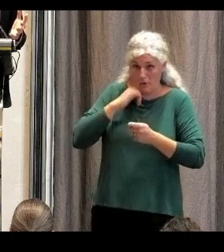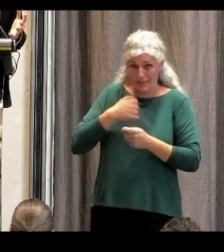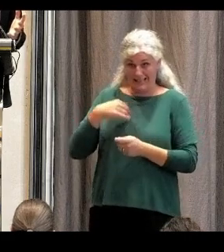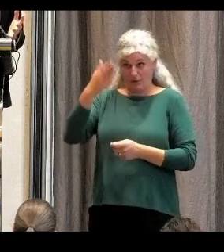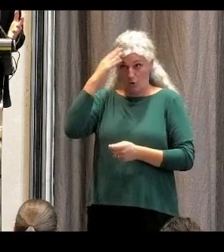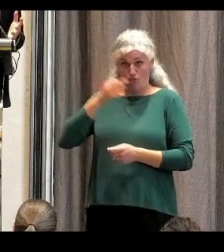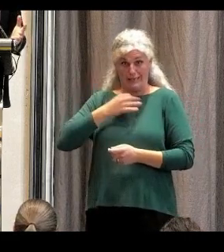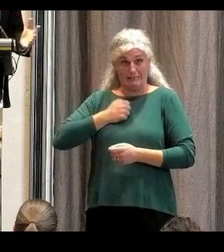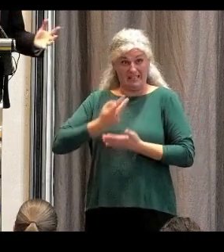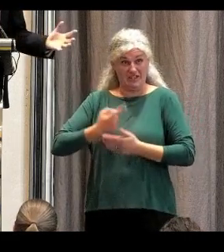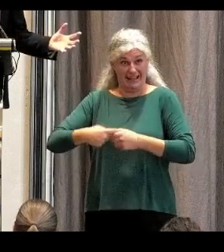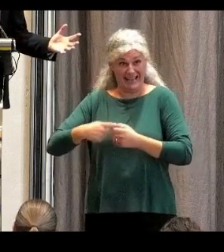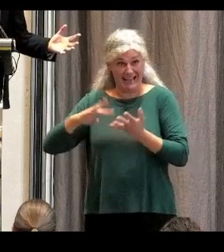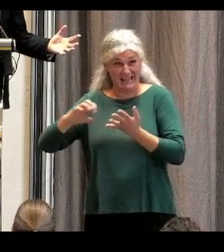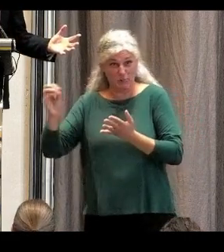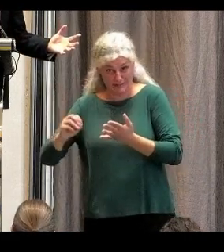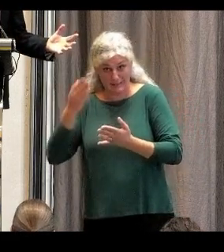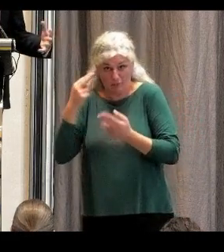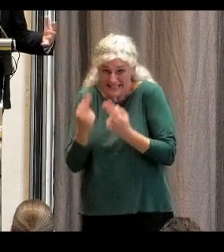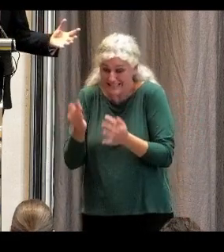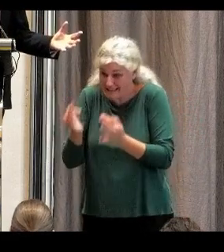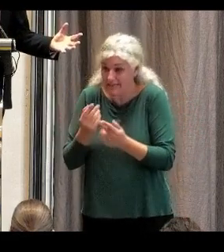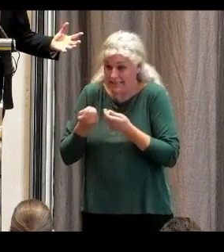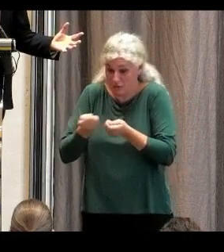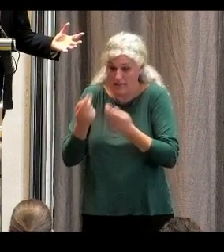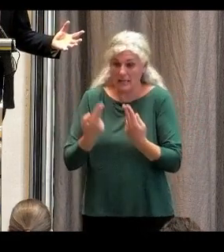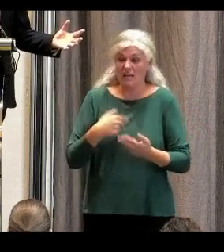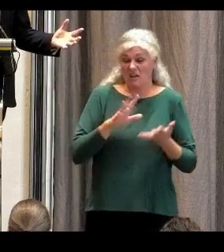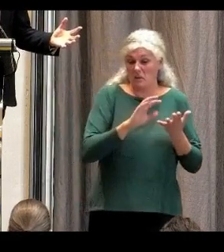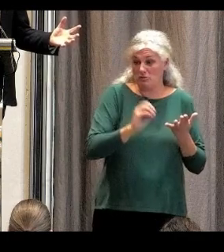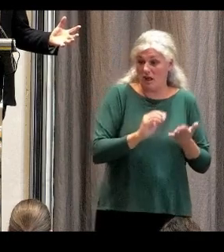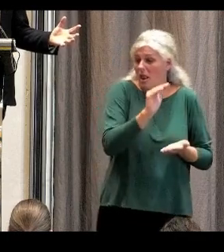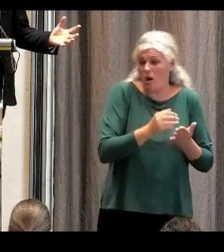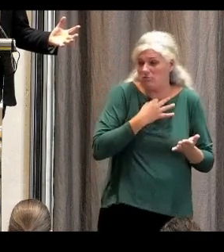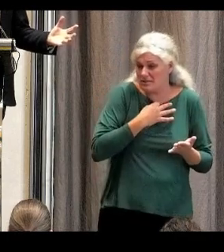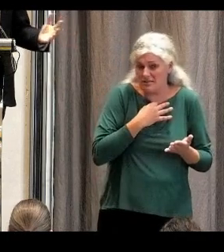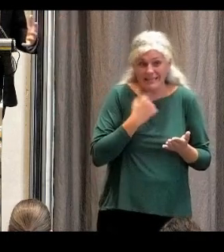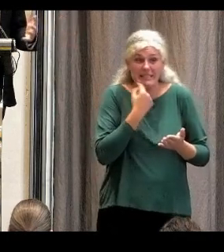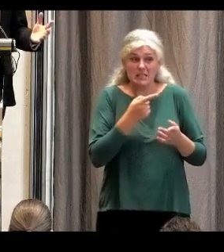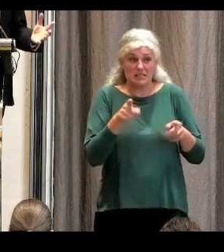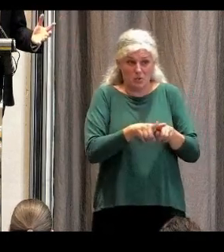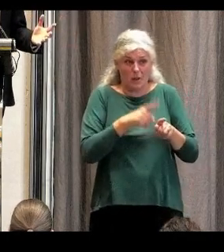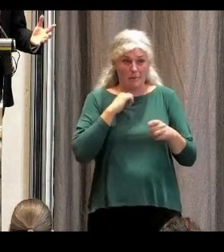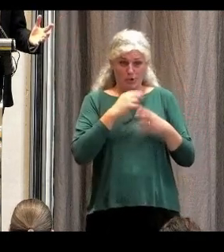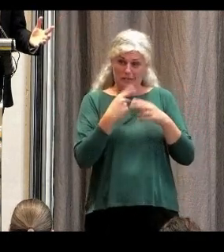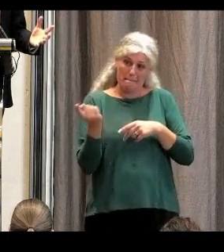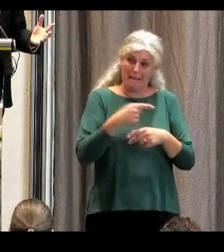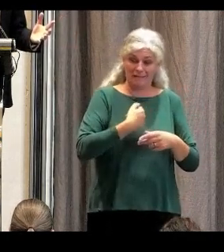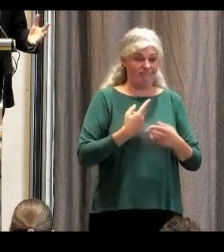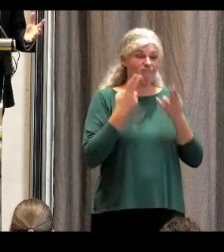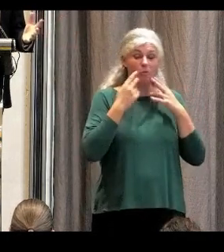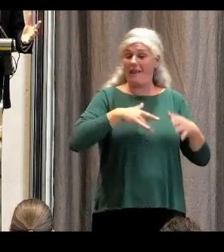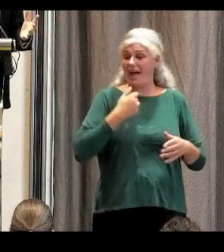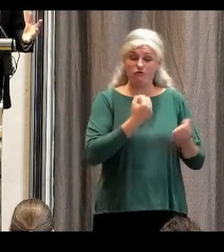90%. If their risk is 10%, if we're able to say your risk is really low, then that's also easy, because we can get people back driving more